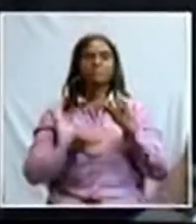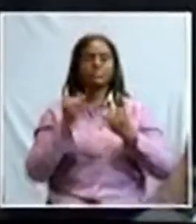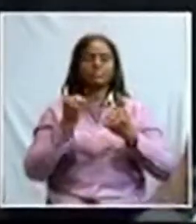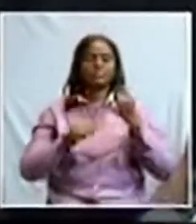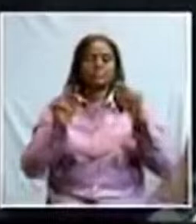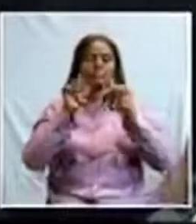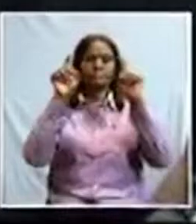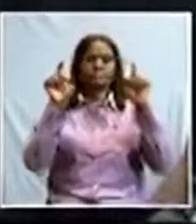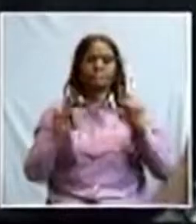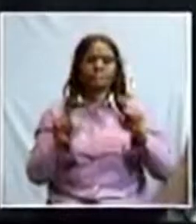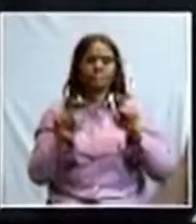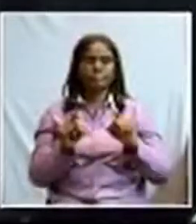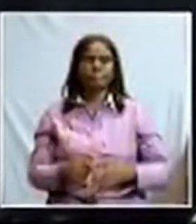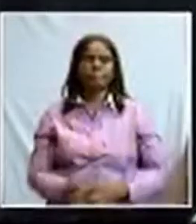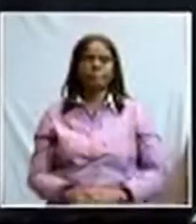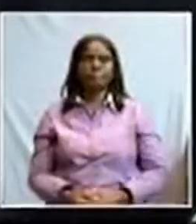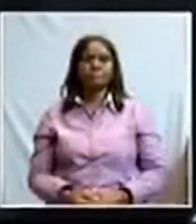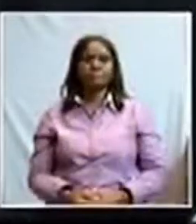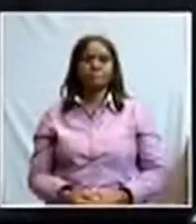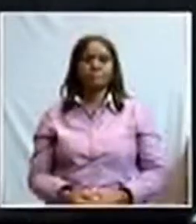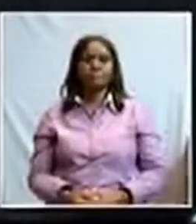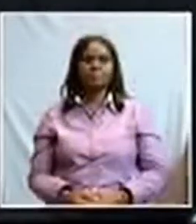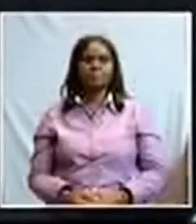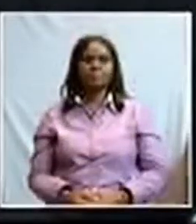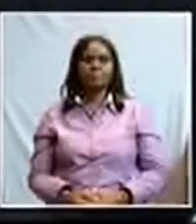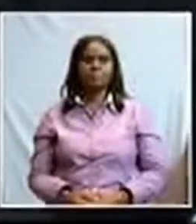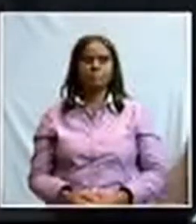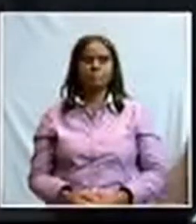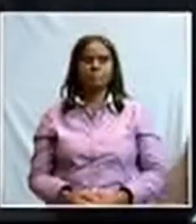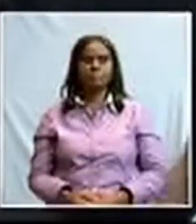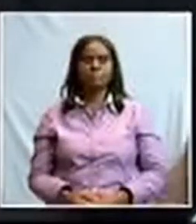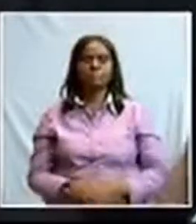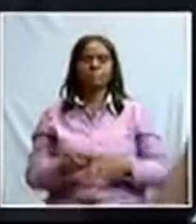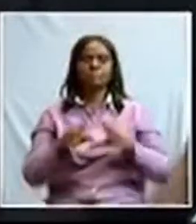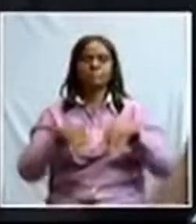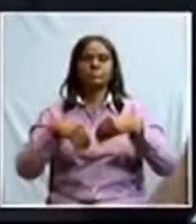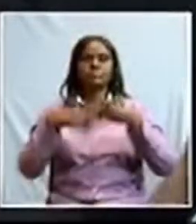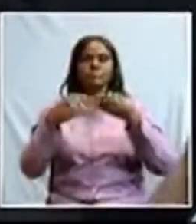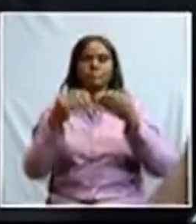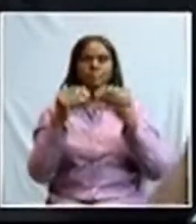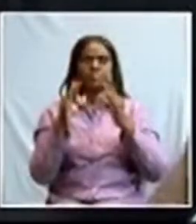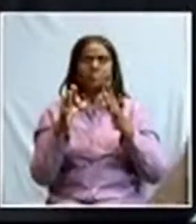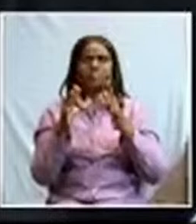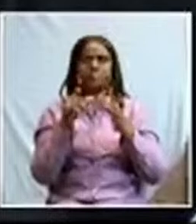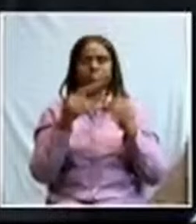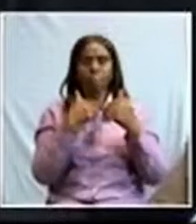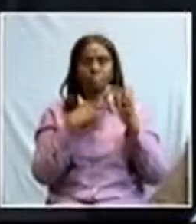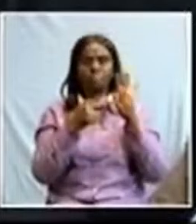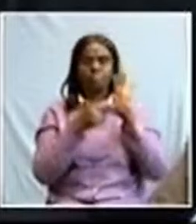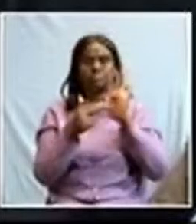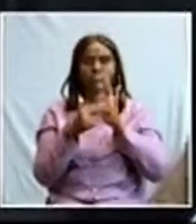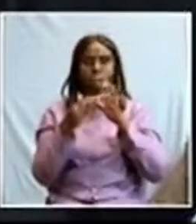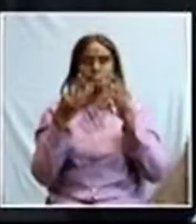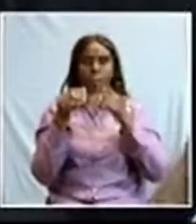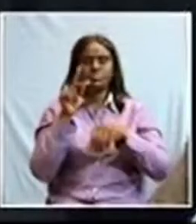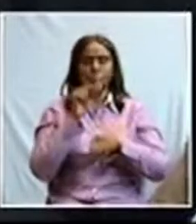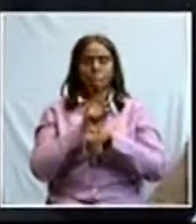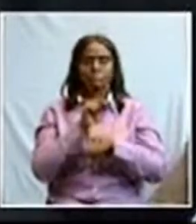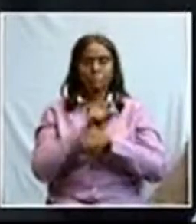certificates, inside your main submission, you've indicated so many projects